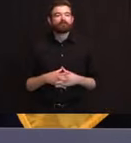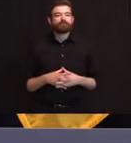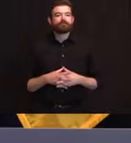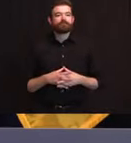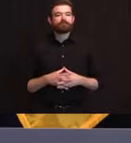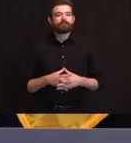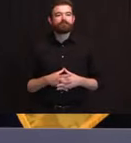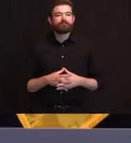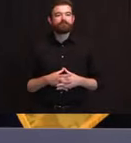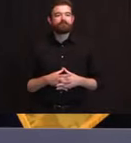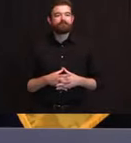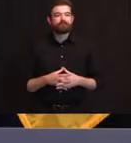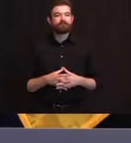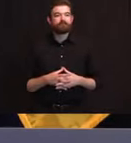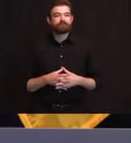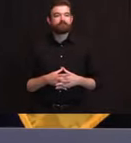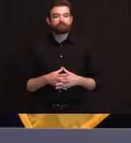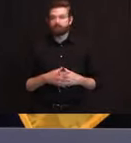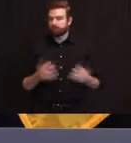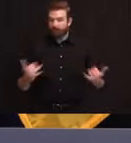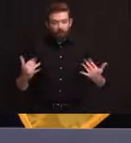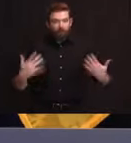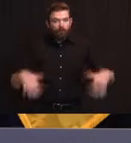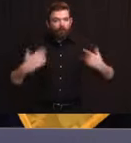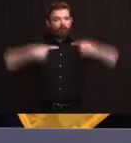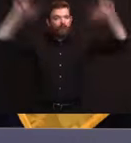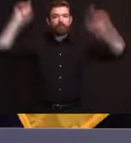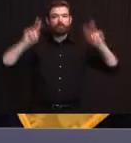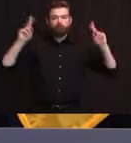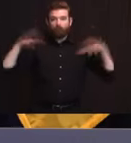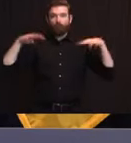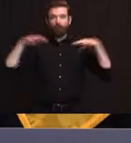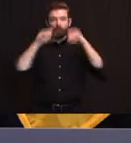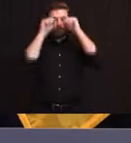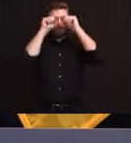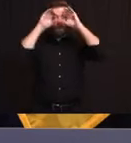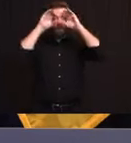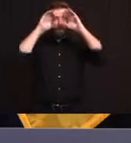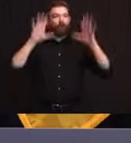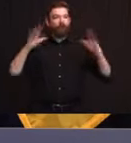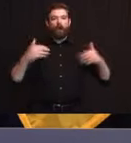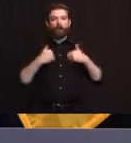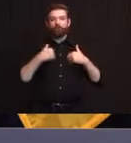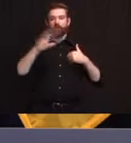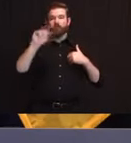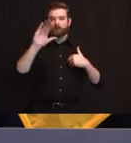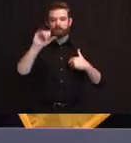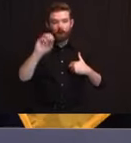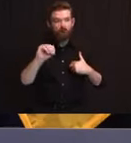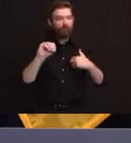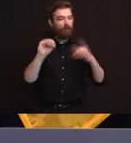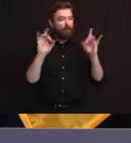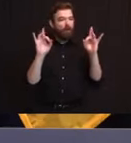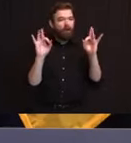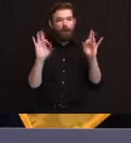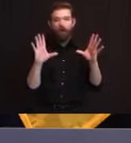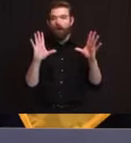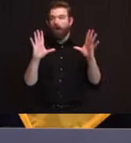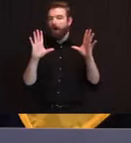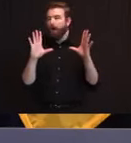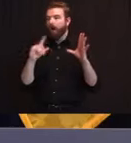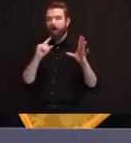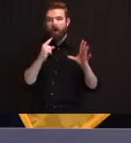our words and protests, but actions against being anti-racism, not just against it, but acting on it.